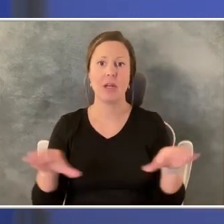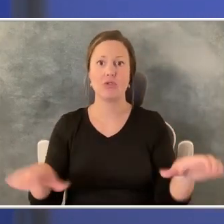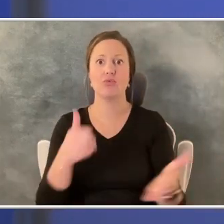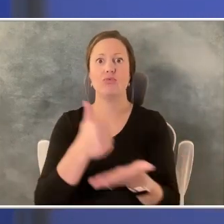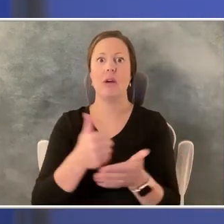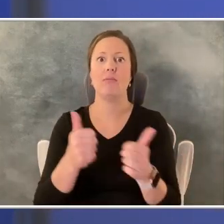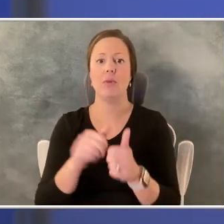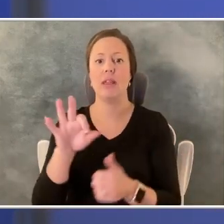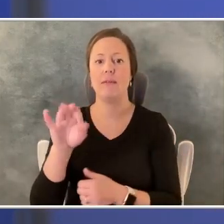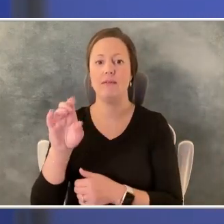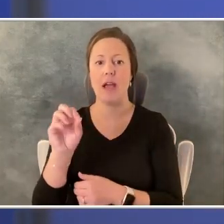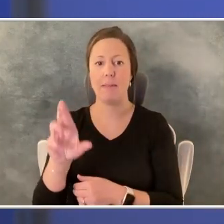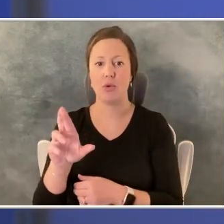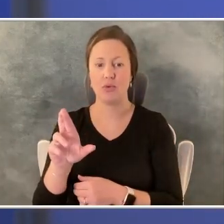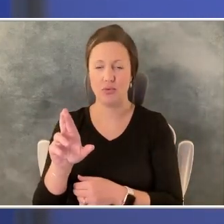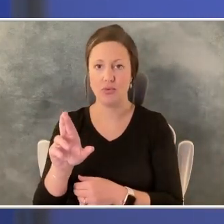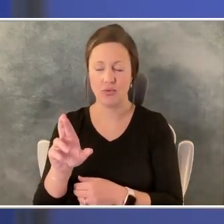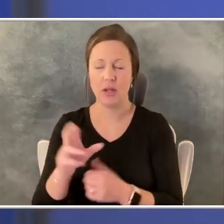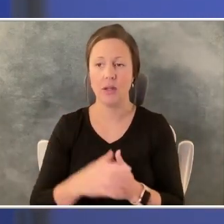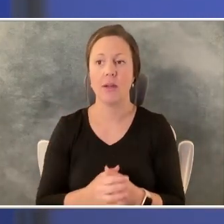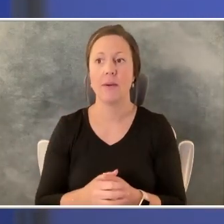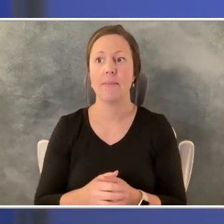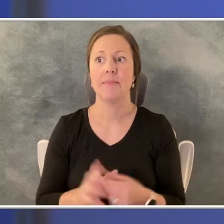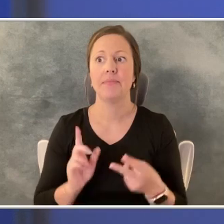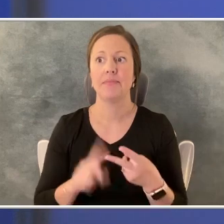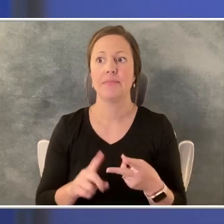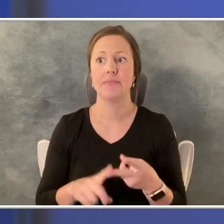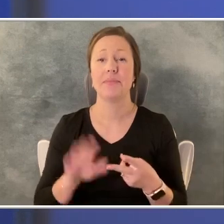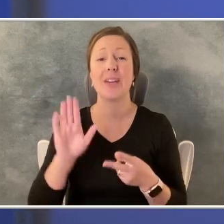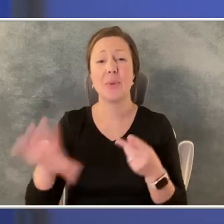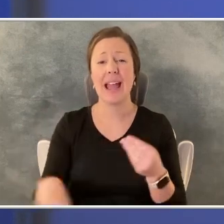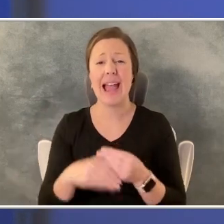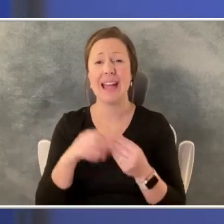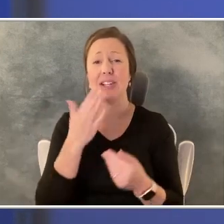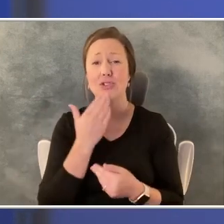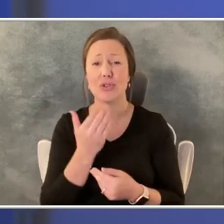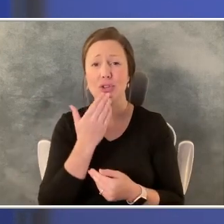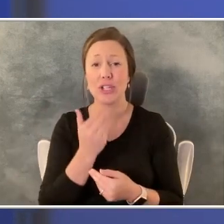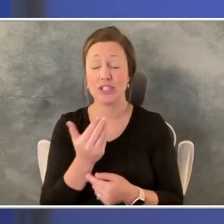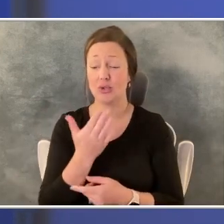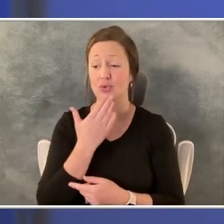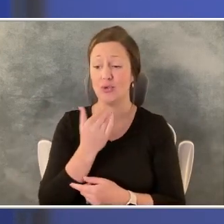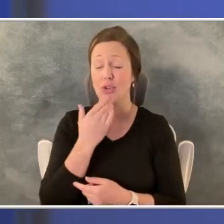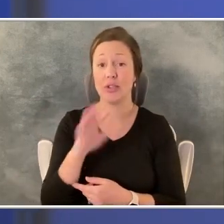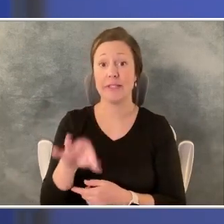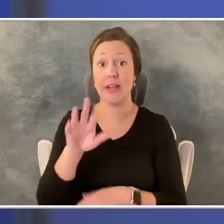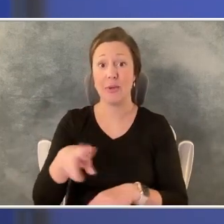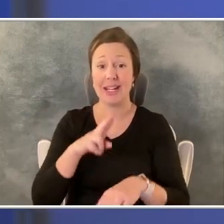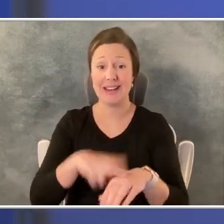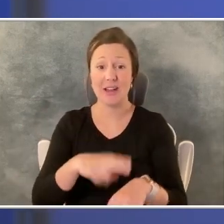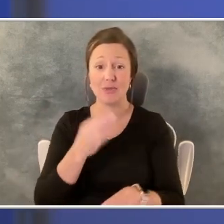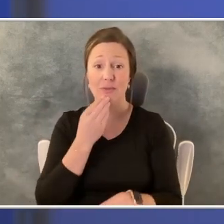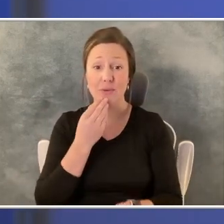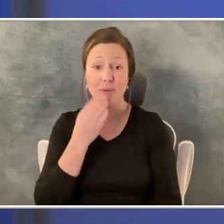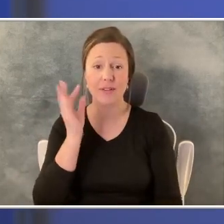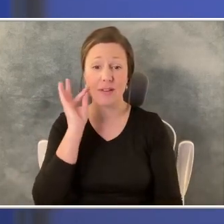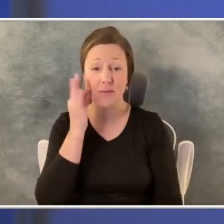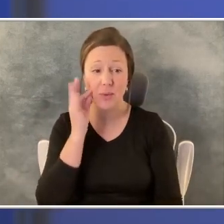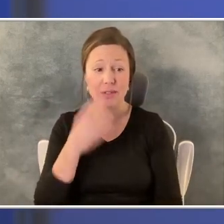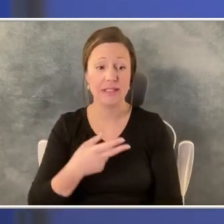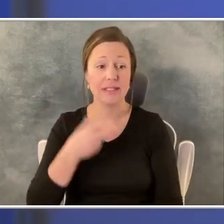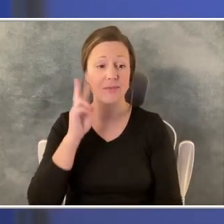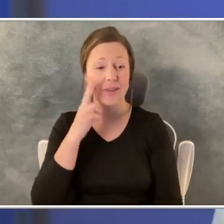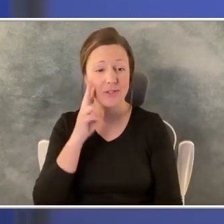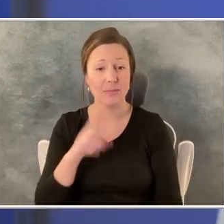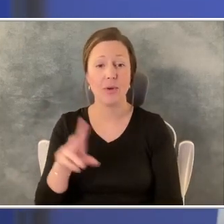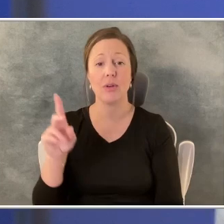your added sugars. Sugars have gotten a bad rap through the keto movement, but sugars found in natural foods, fruits and vegetables, and dairy actually